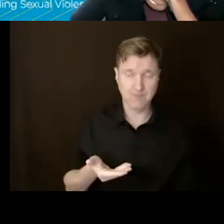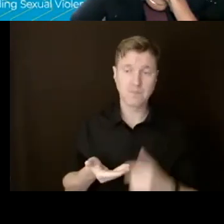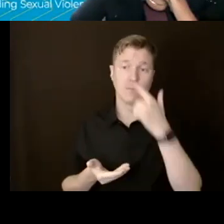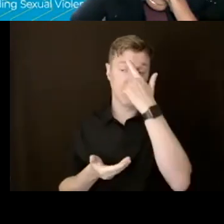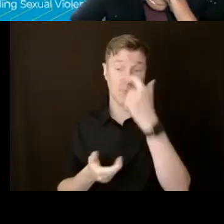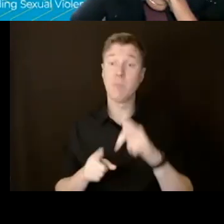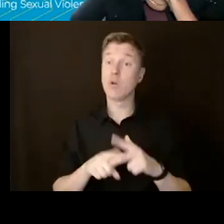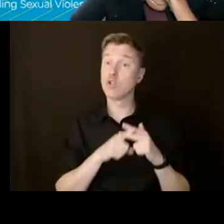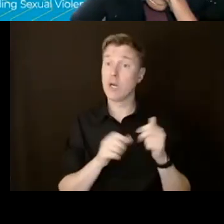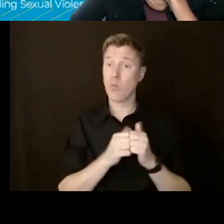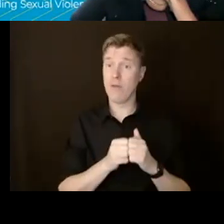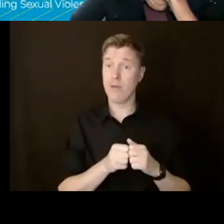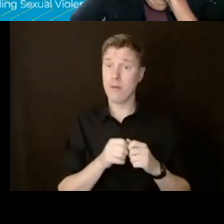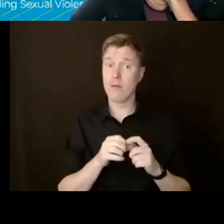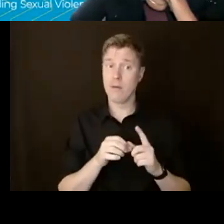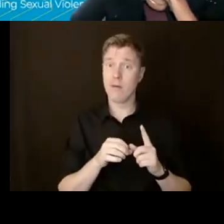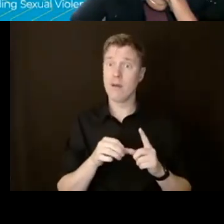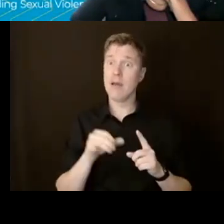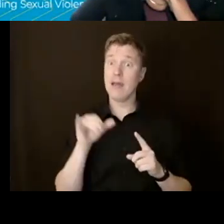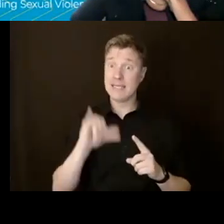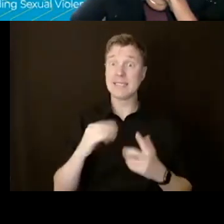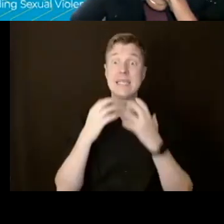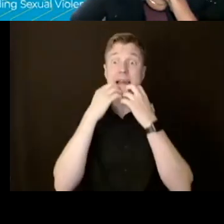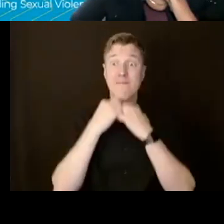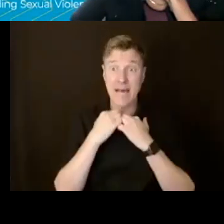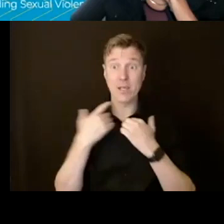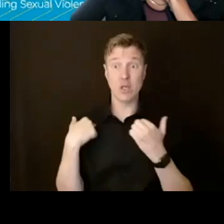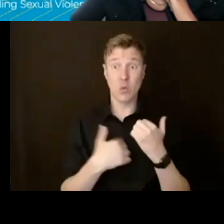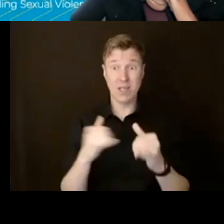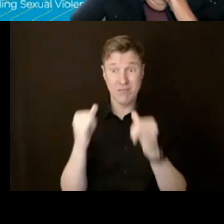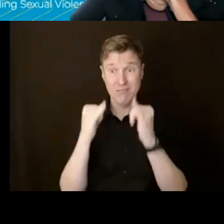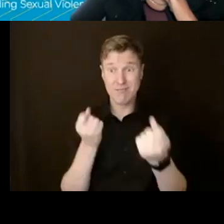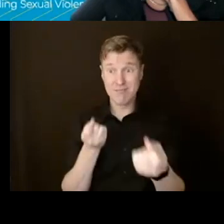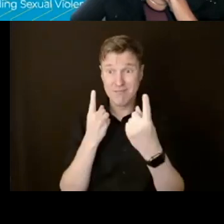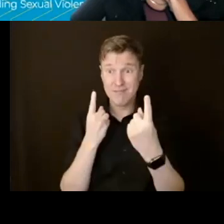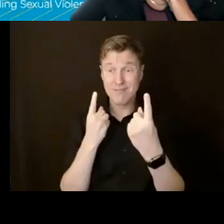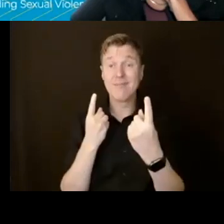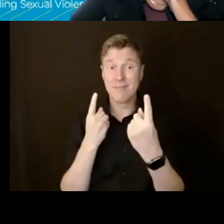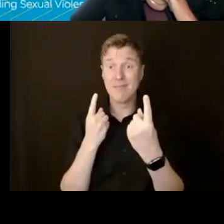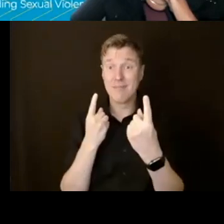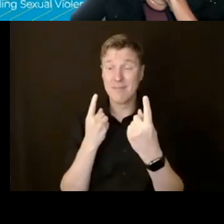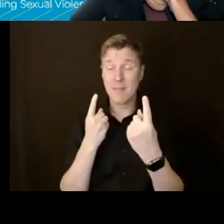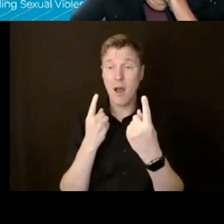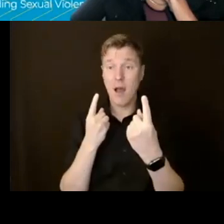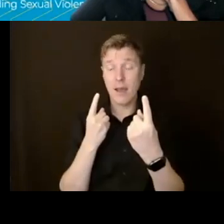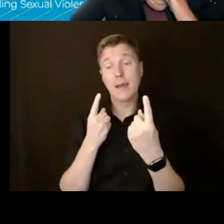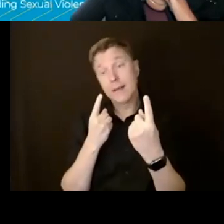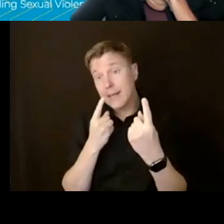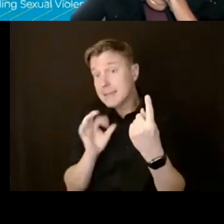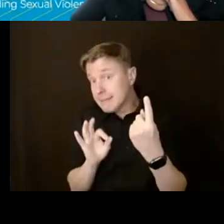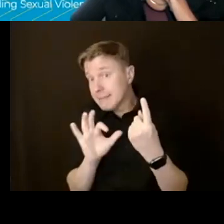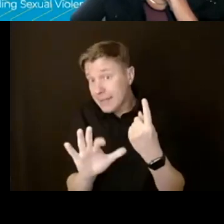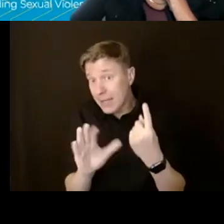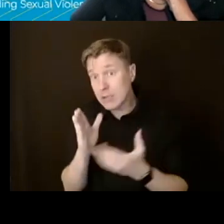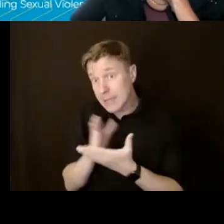here is the value that most of us share. Then you're going to, you know what? There are some people, and these are the choices